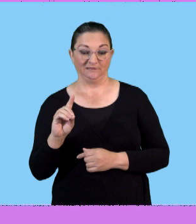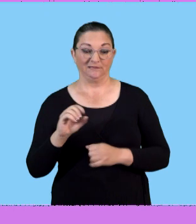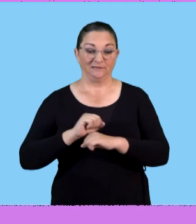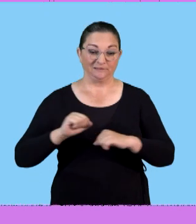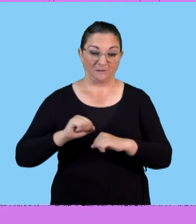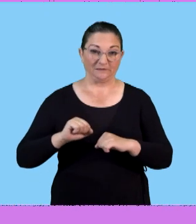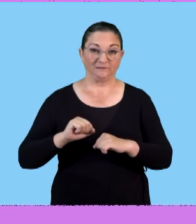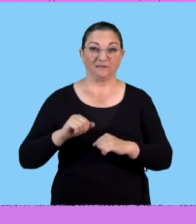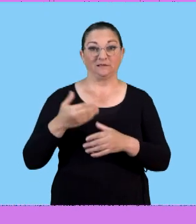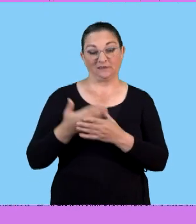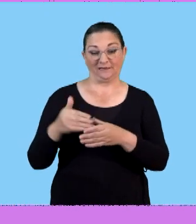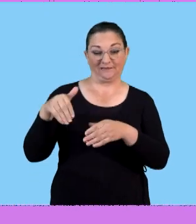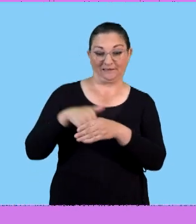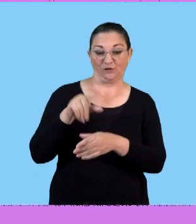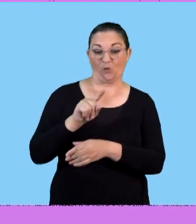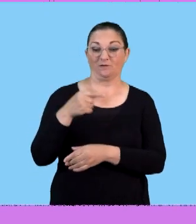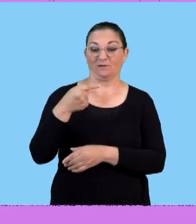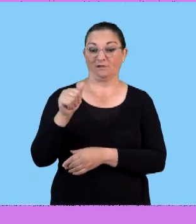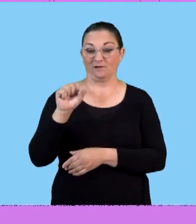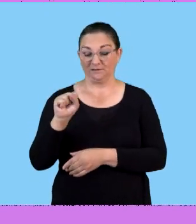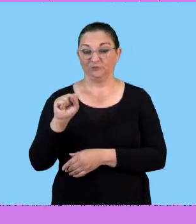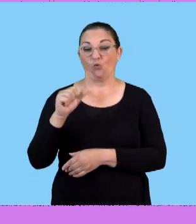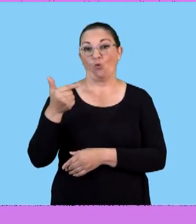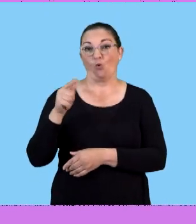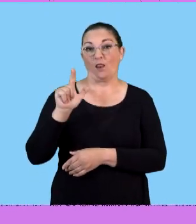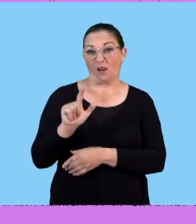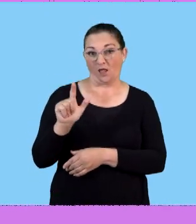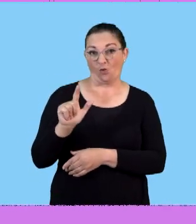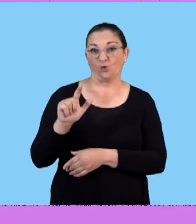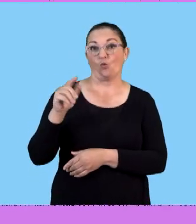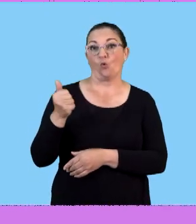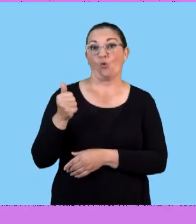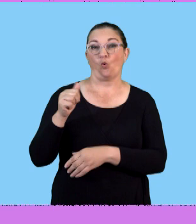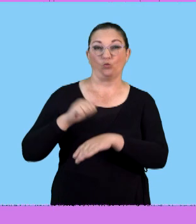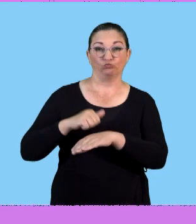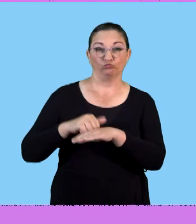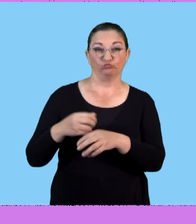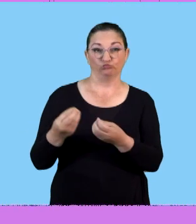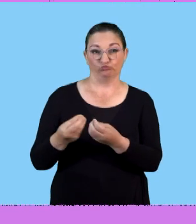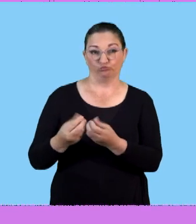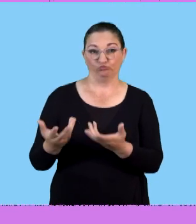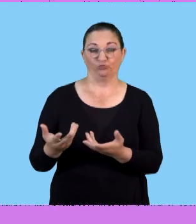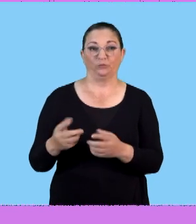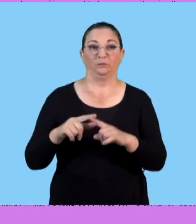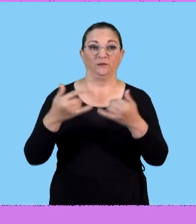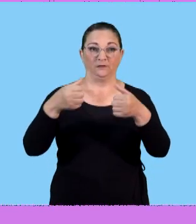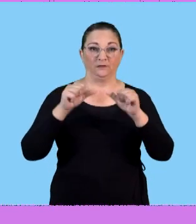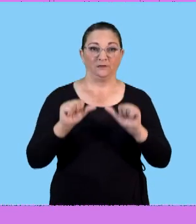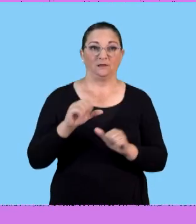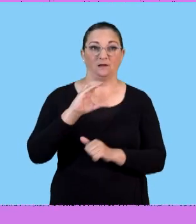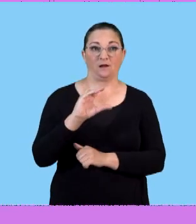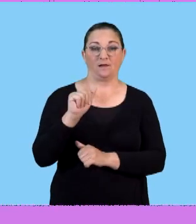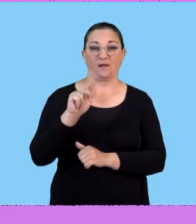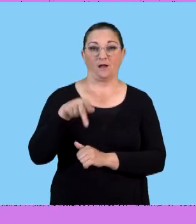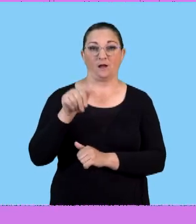the 3-dimensional space occupied by a gas, a liquid, or a solid substance. Okay, we